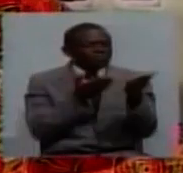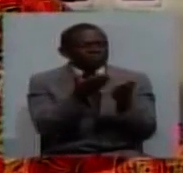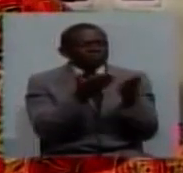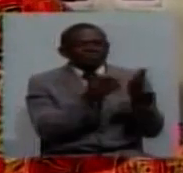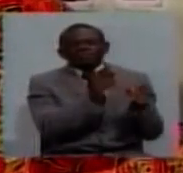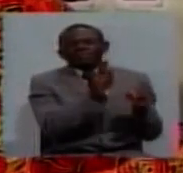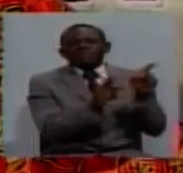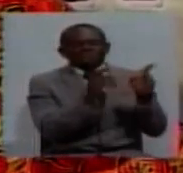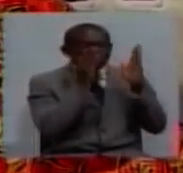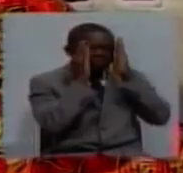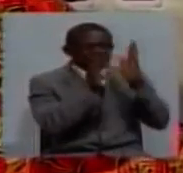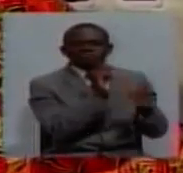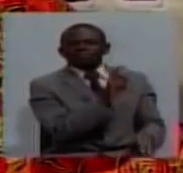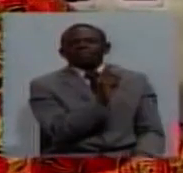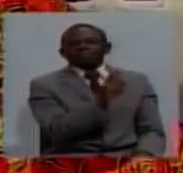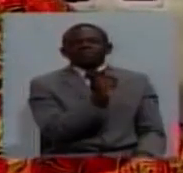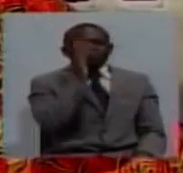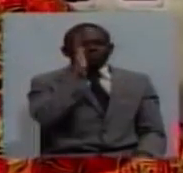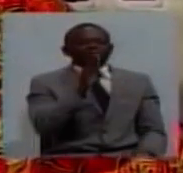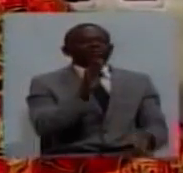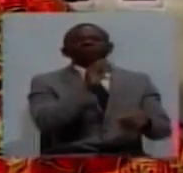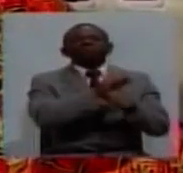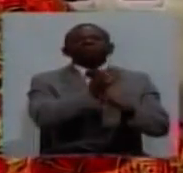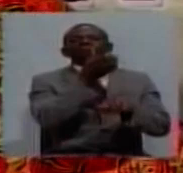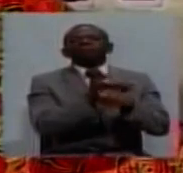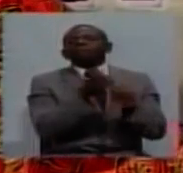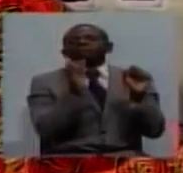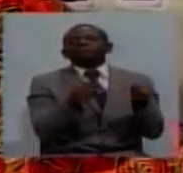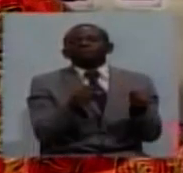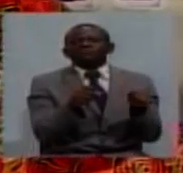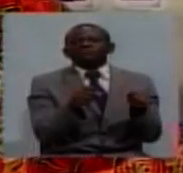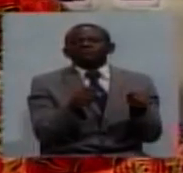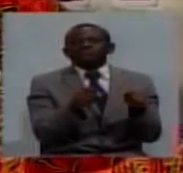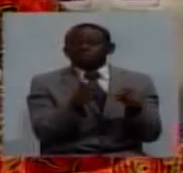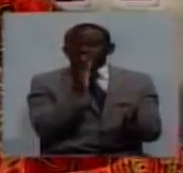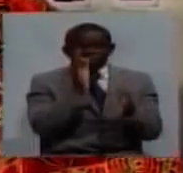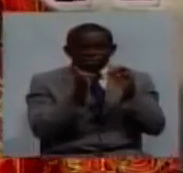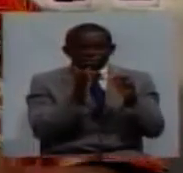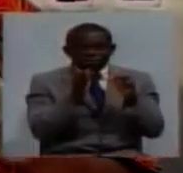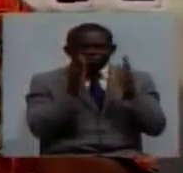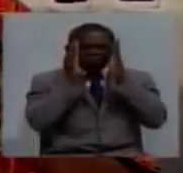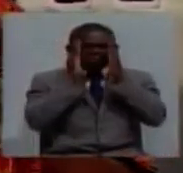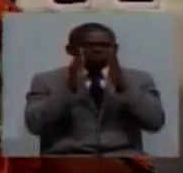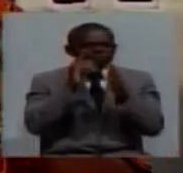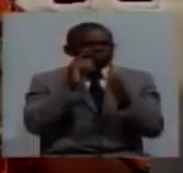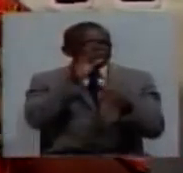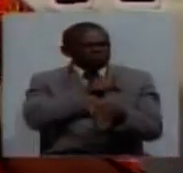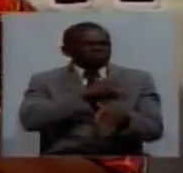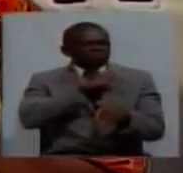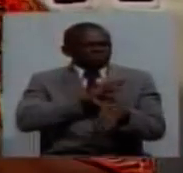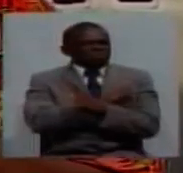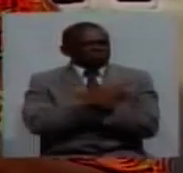in all of us, I wonder whether we'll get to where we want. But I don't want to be a pessimistic. So what I do,